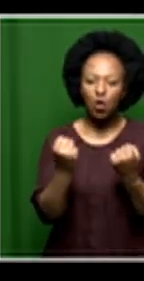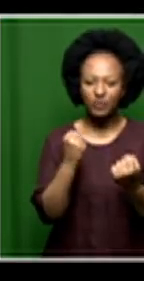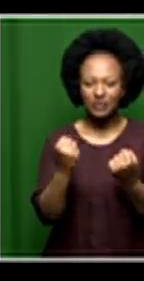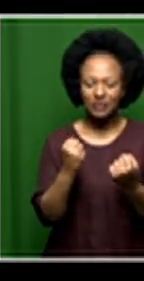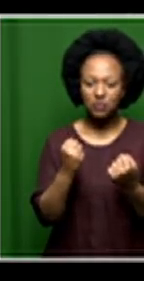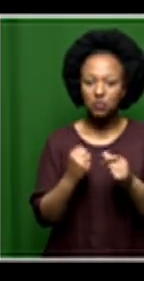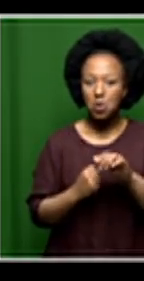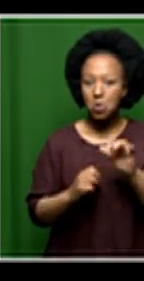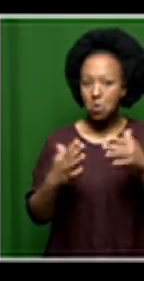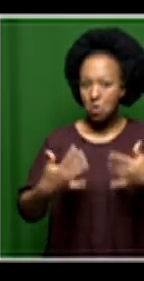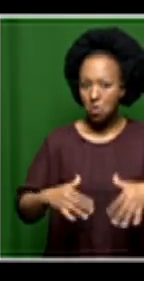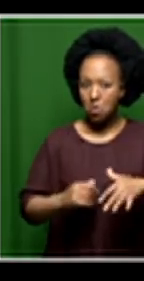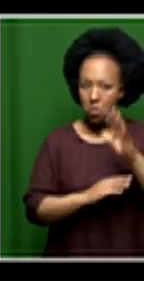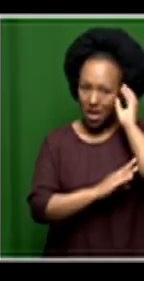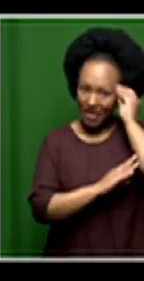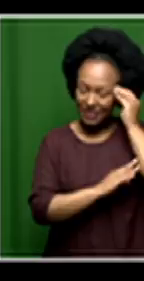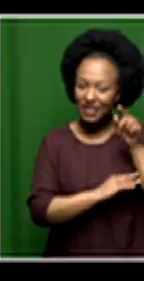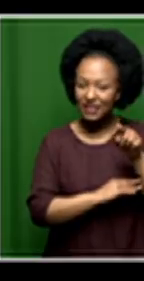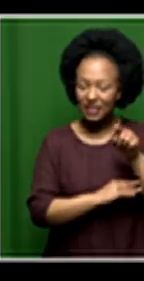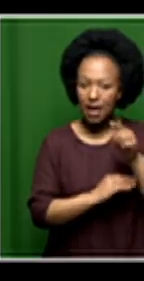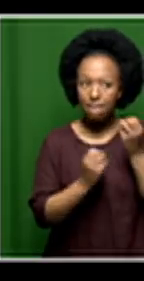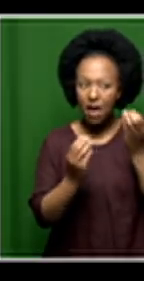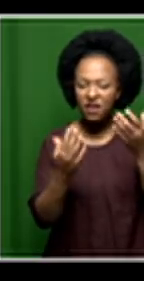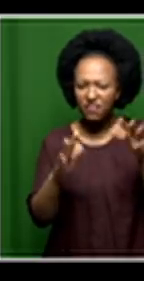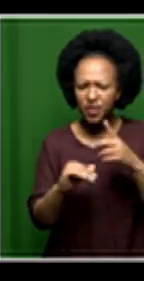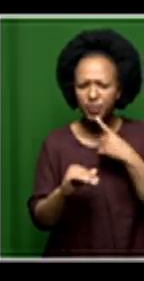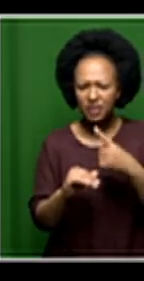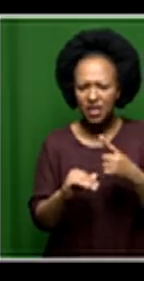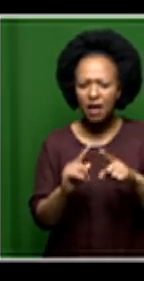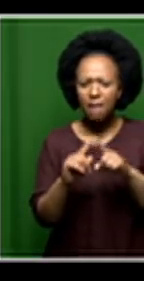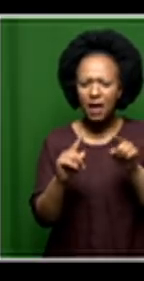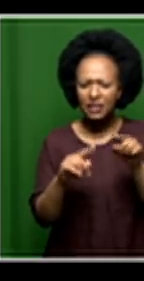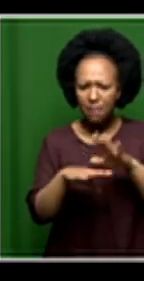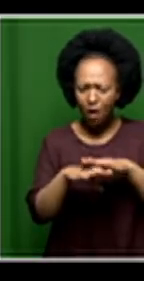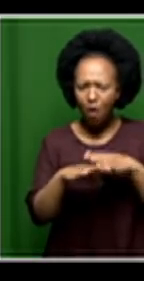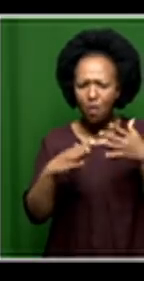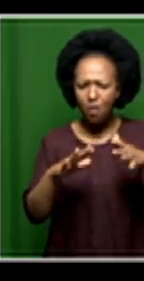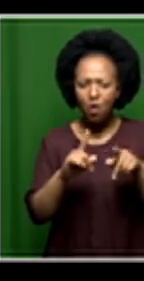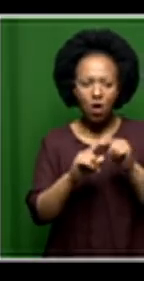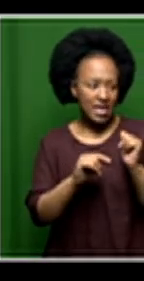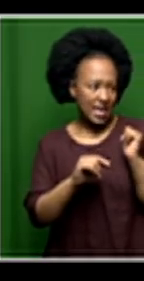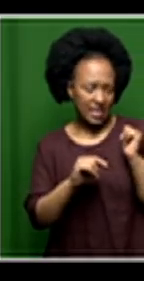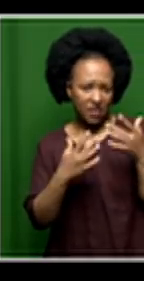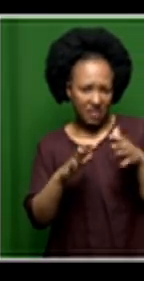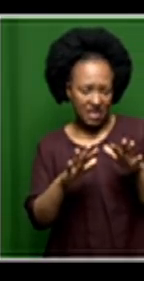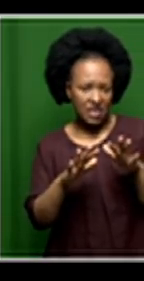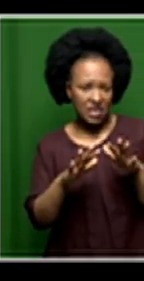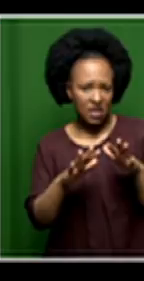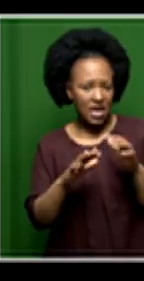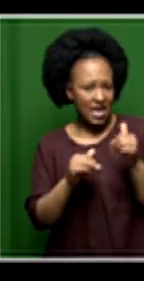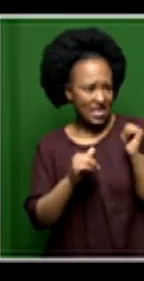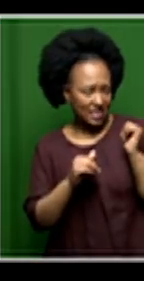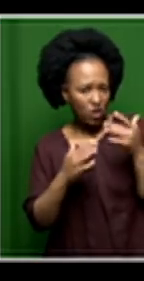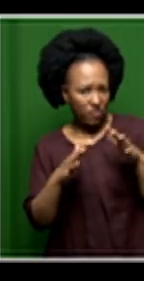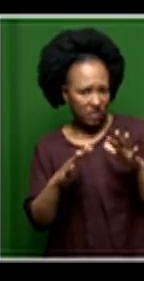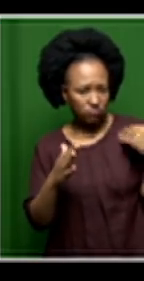interesting one, because I think a lot has been said about it, but I think it all emanated, and this was all from yesterday. I mean, we were on air